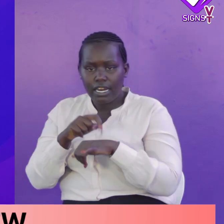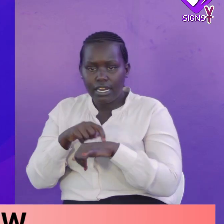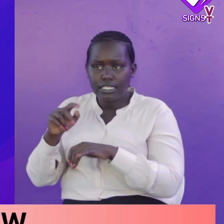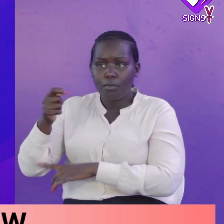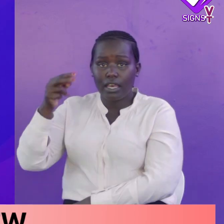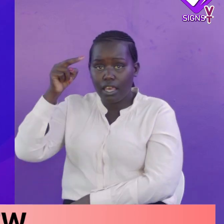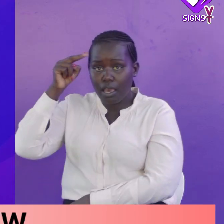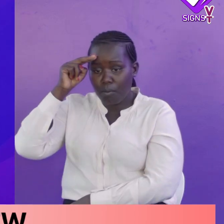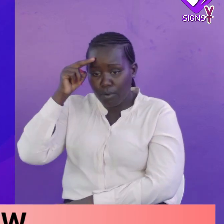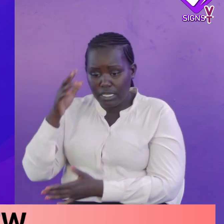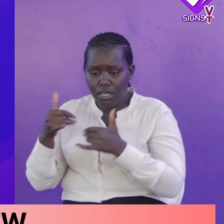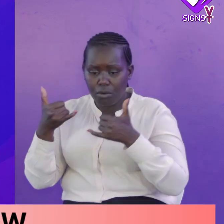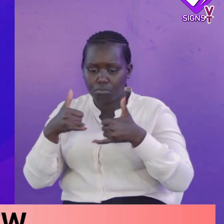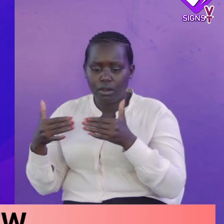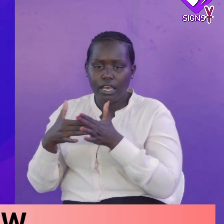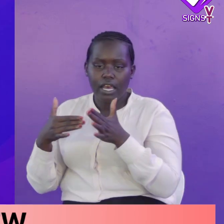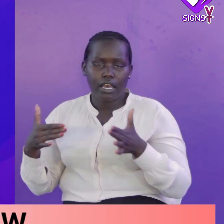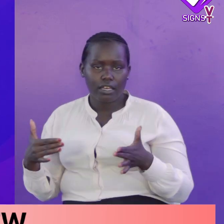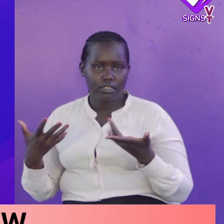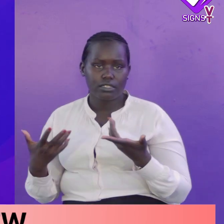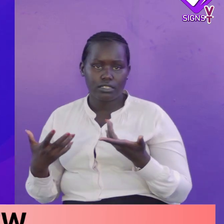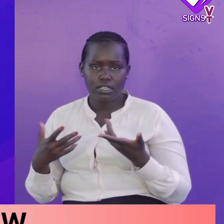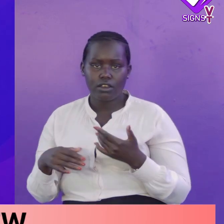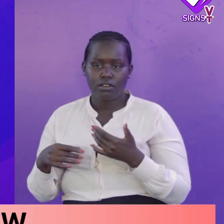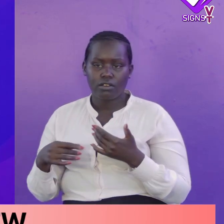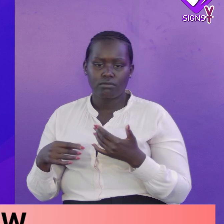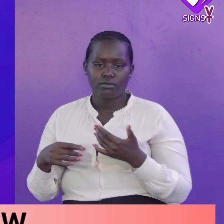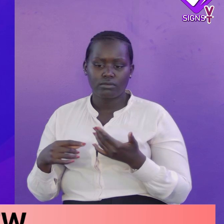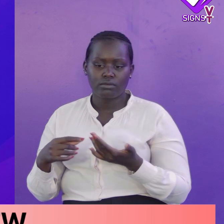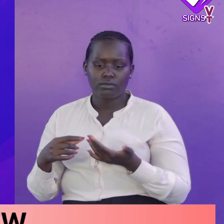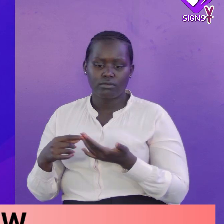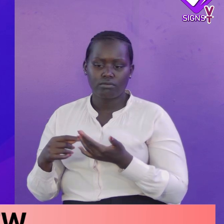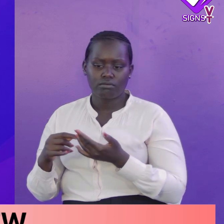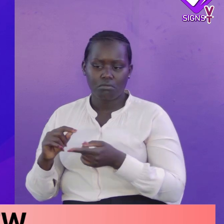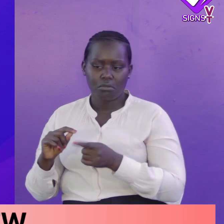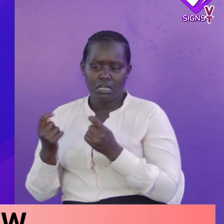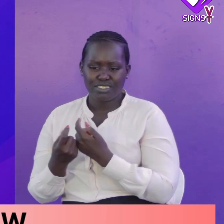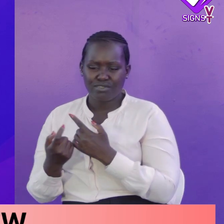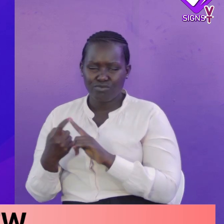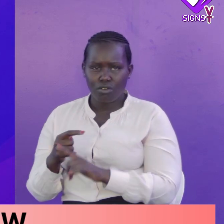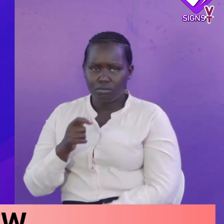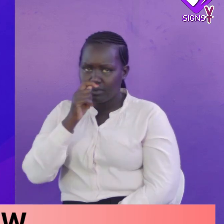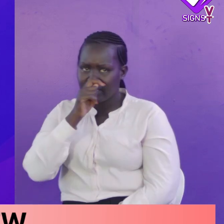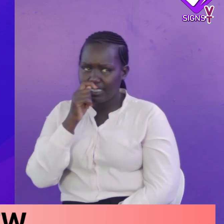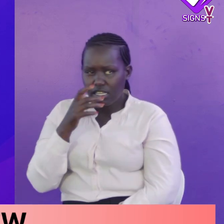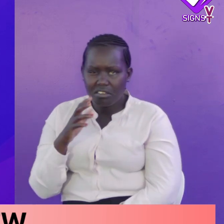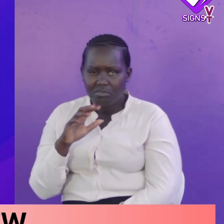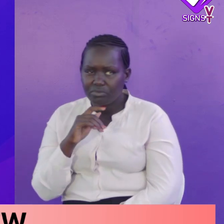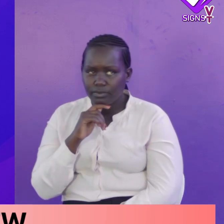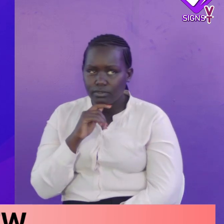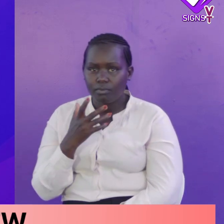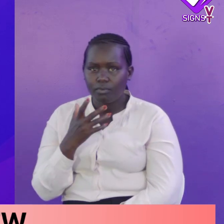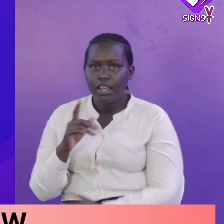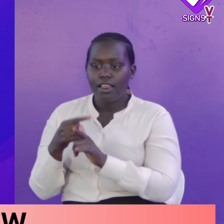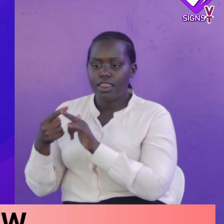Police, they were playing against Uganda, a team in Tanzania, I think was it Simba, and